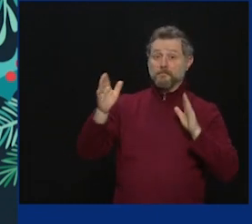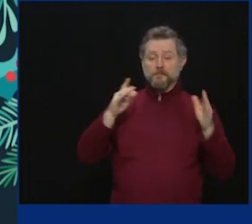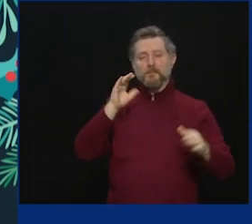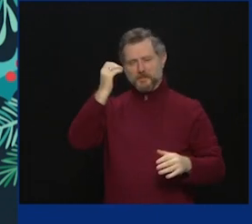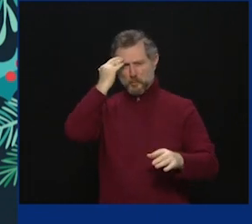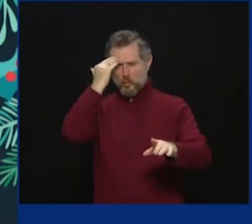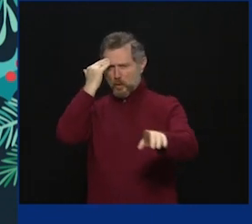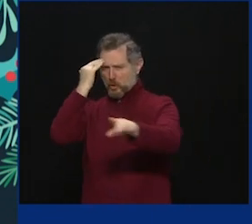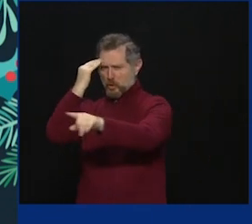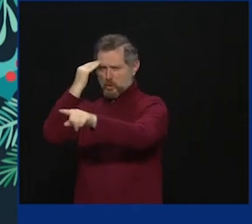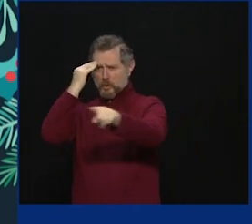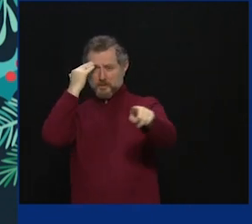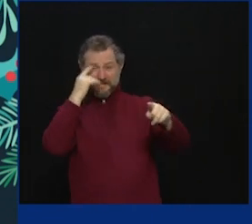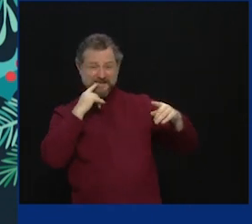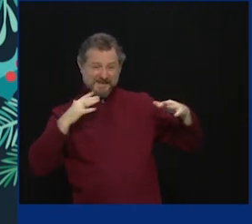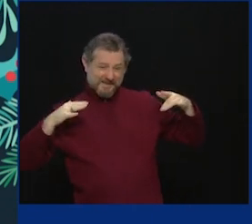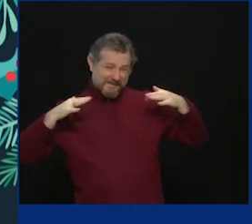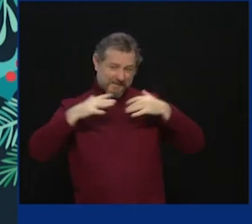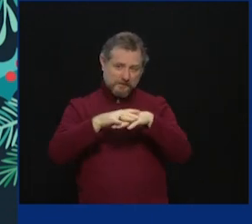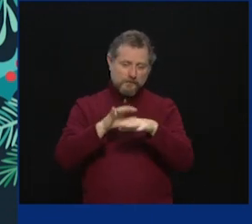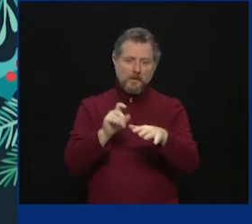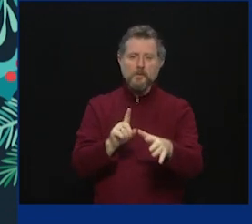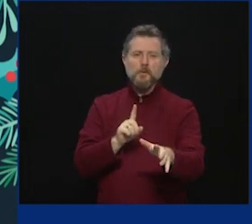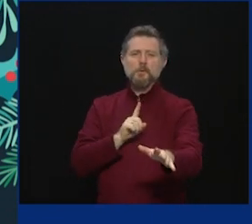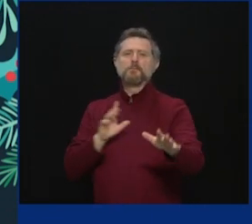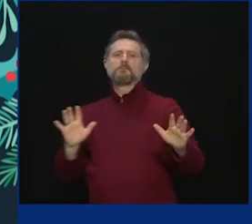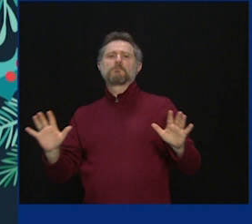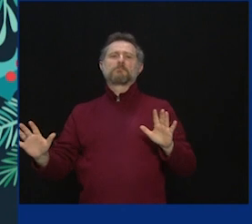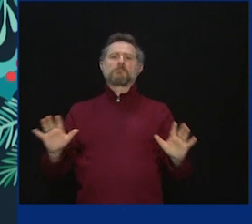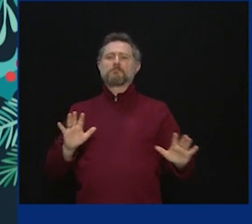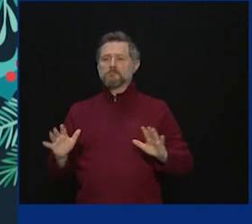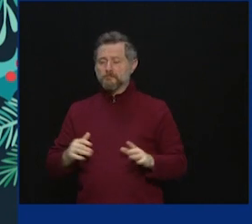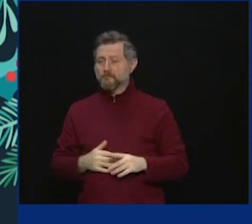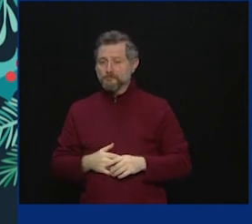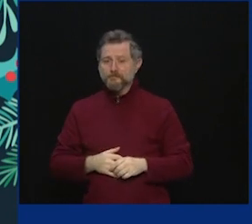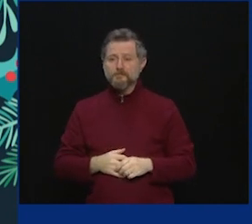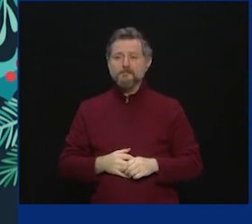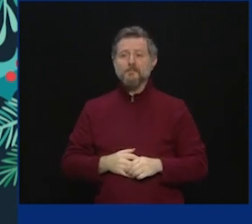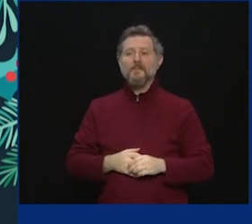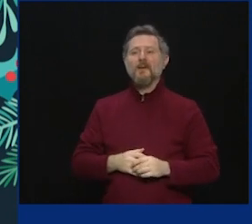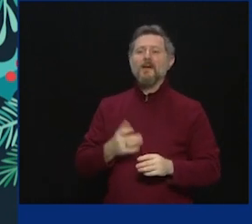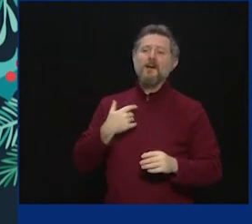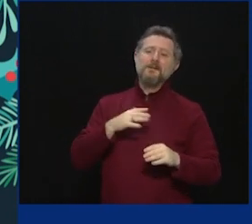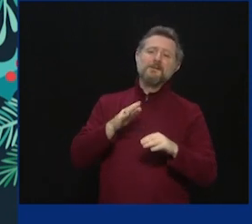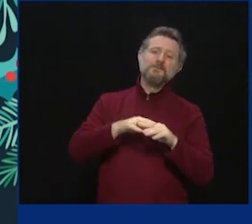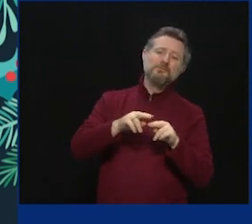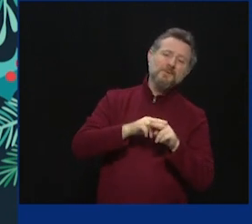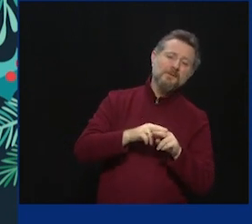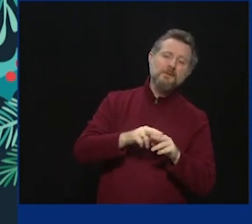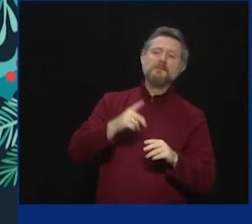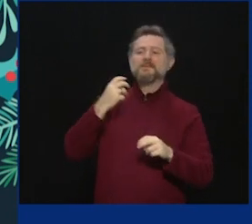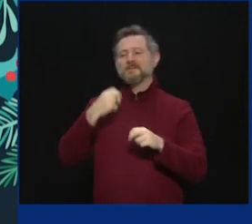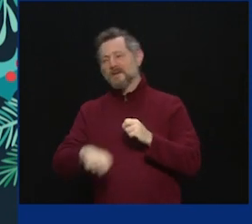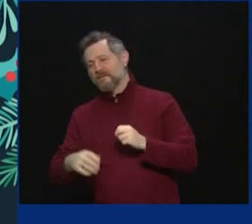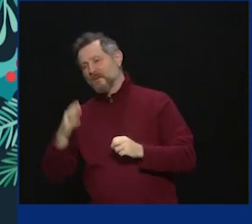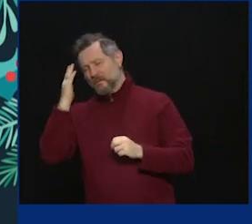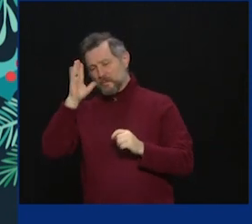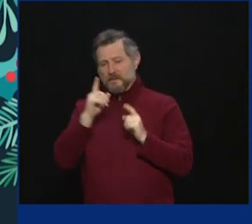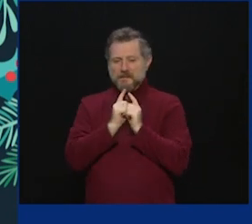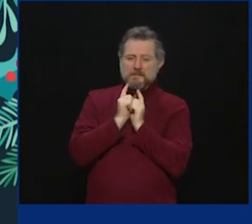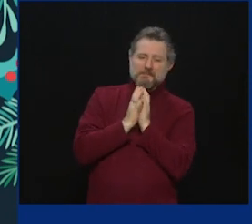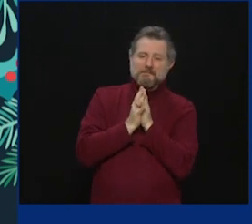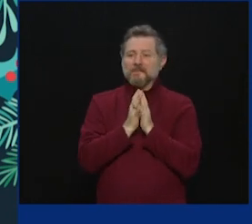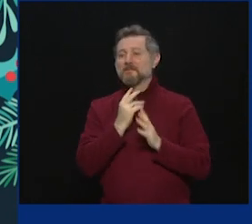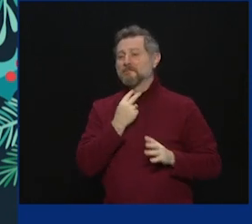crowds. It's hard to address this if you're heading on a train or a plane, but we want to keep people together. We don't want to have